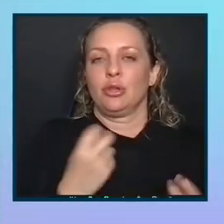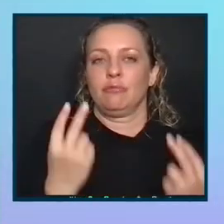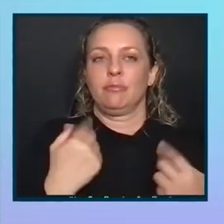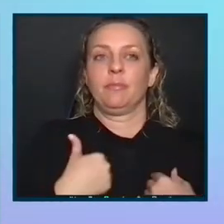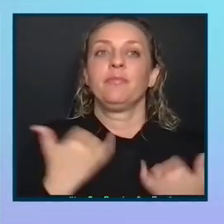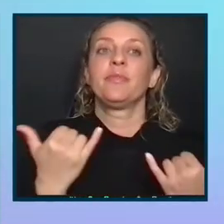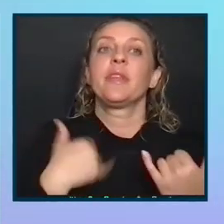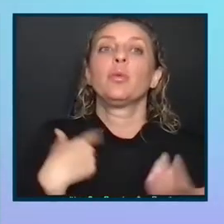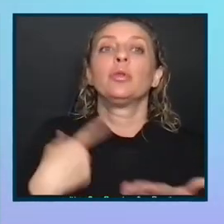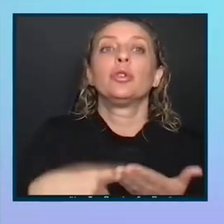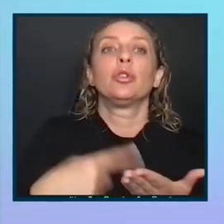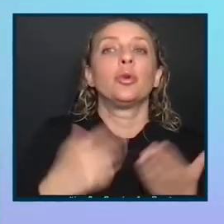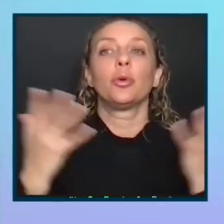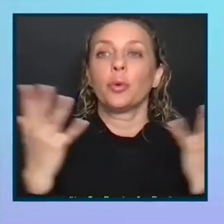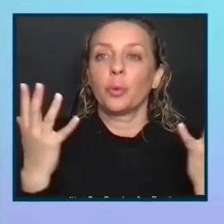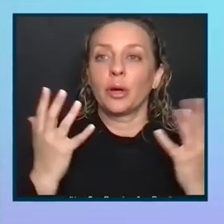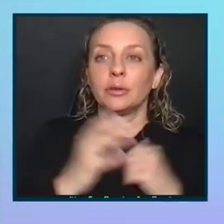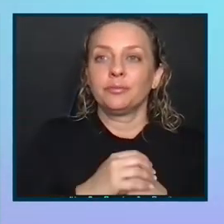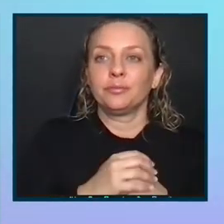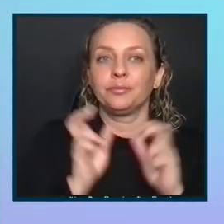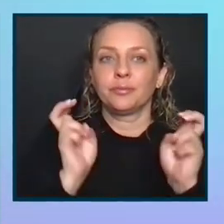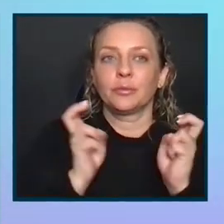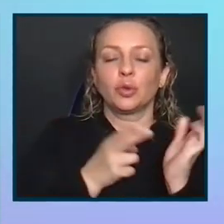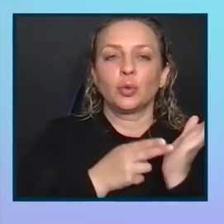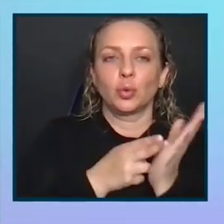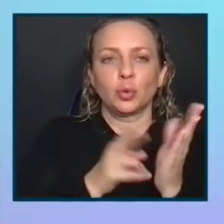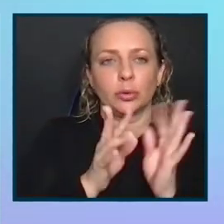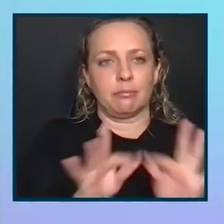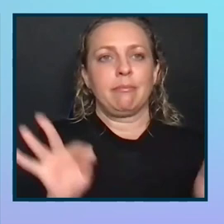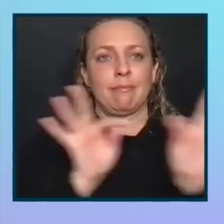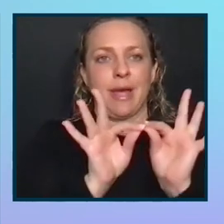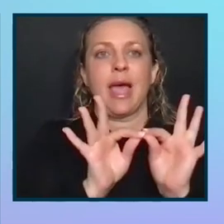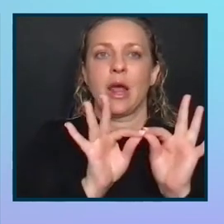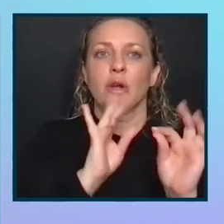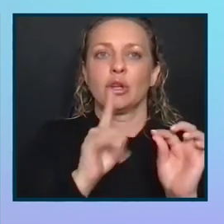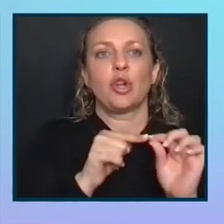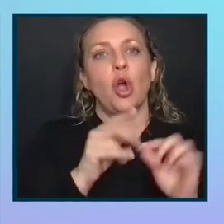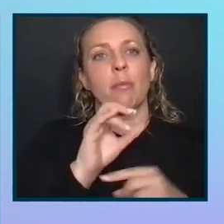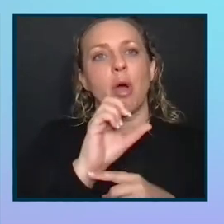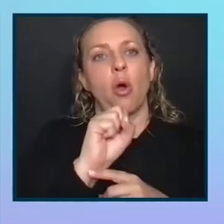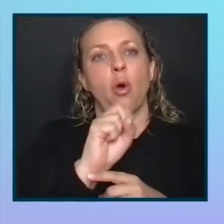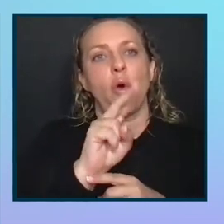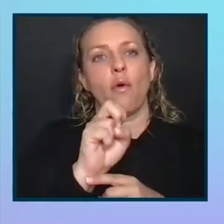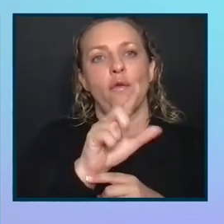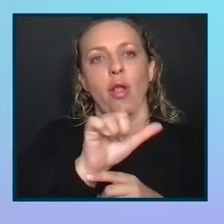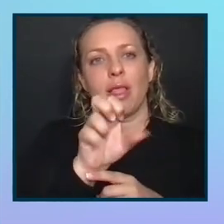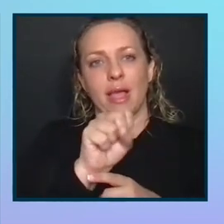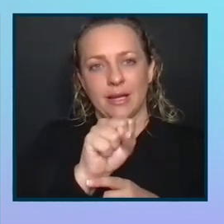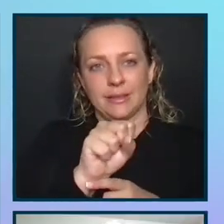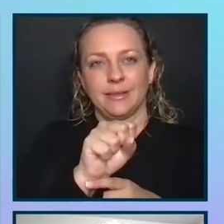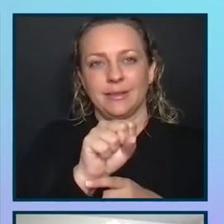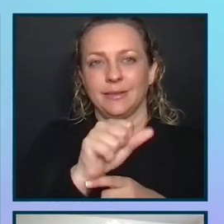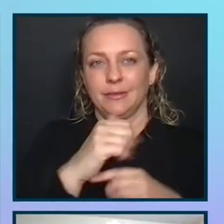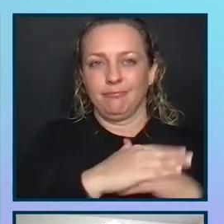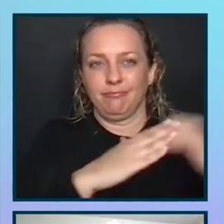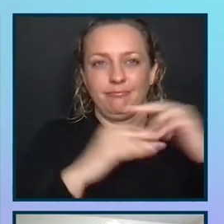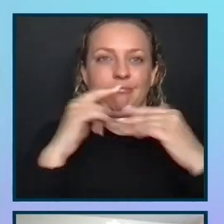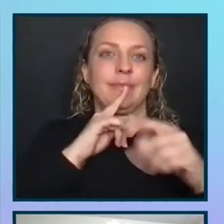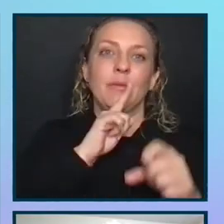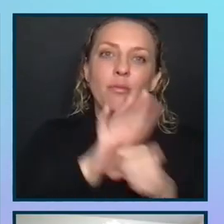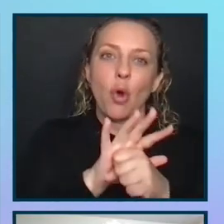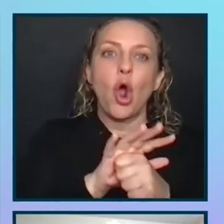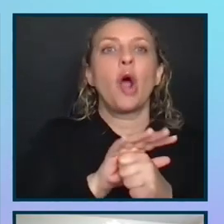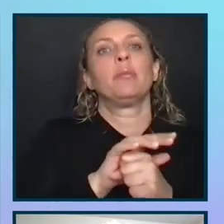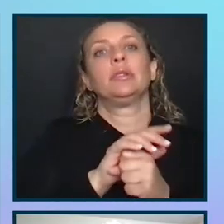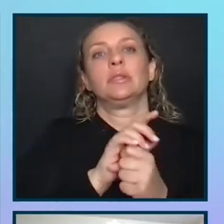Today, we're going to be talking about truth matters. We're going to be talking about overlays. Overlays promise